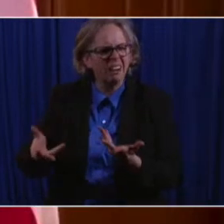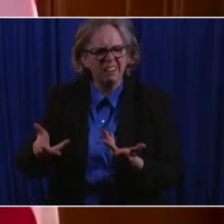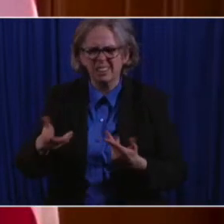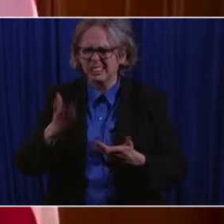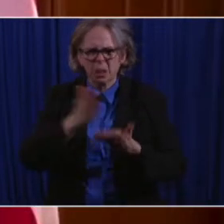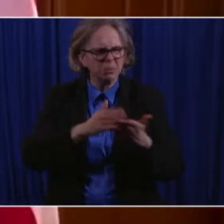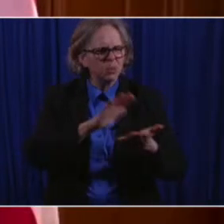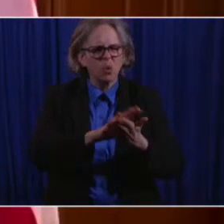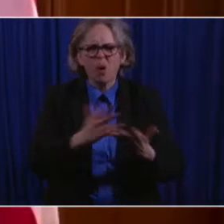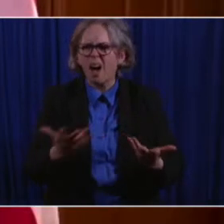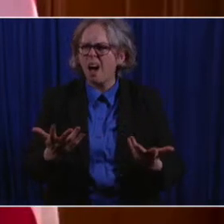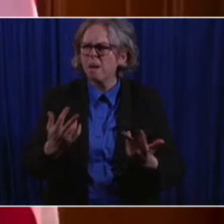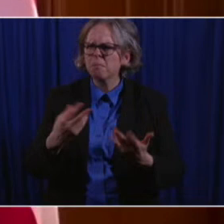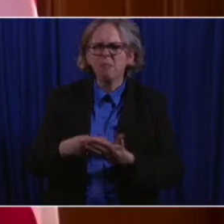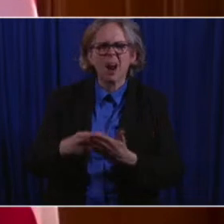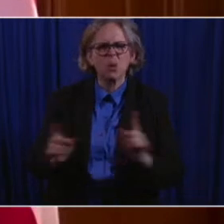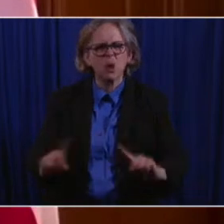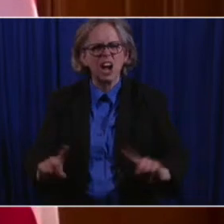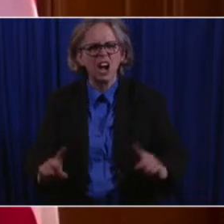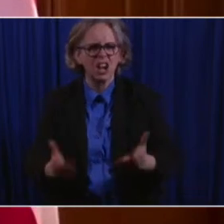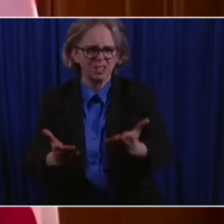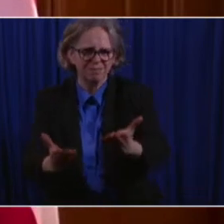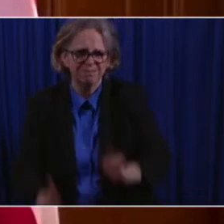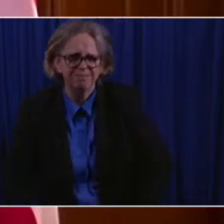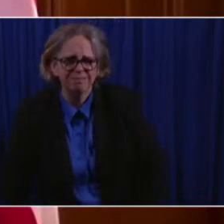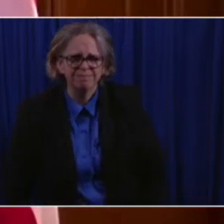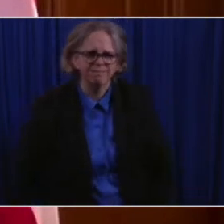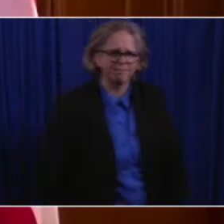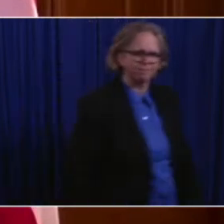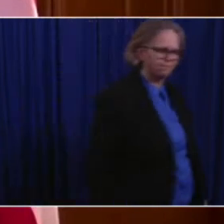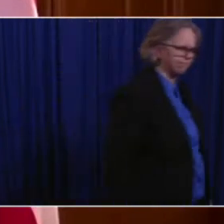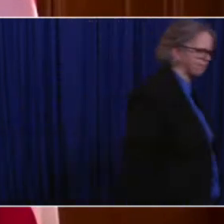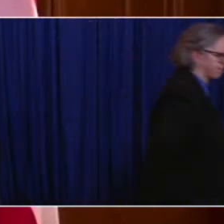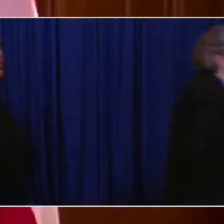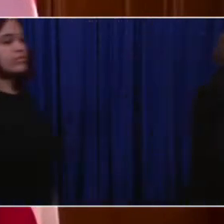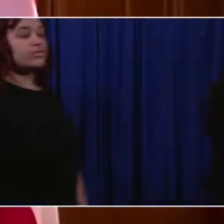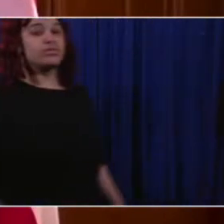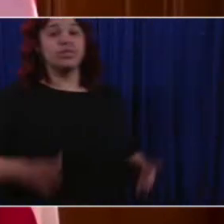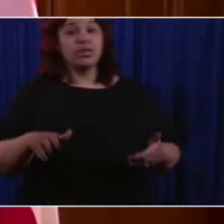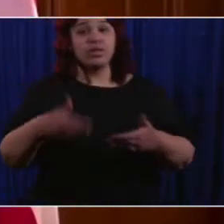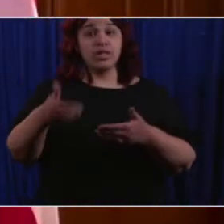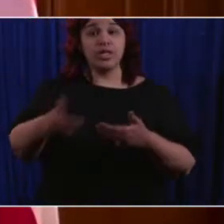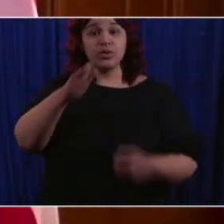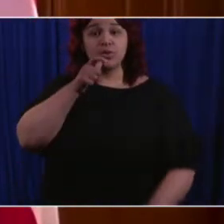Next question is from Luis Gill at Ohio Latino TV.